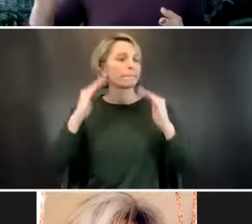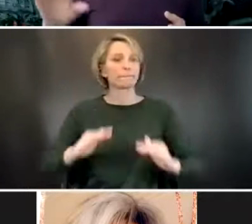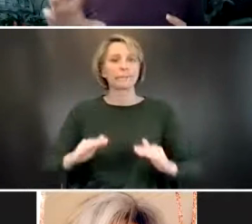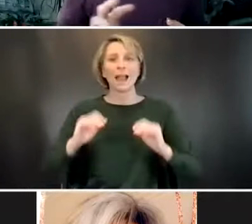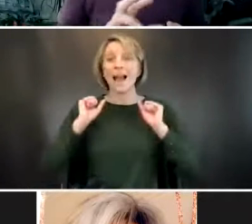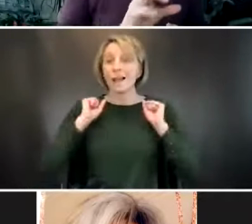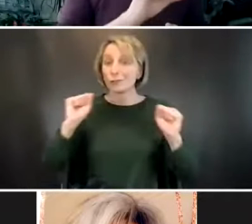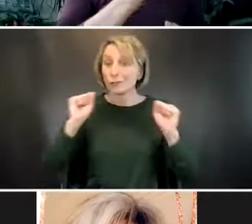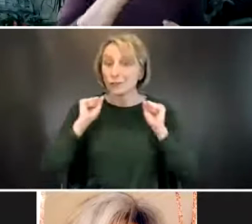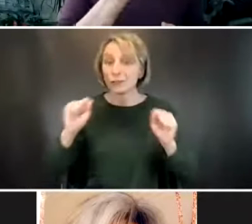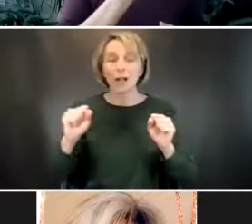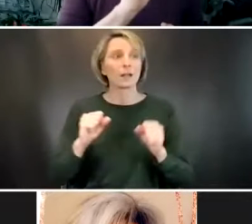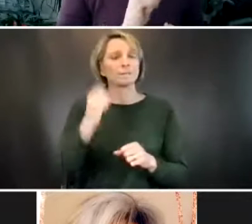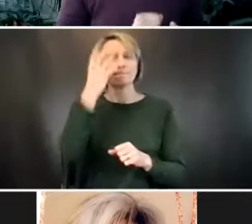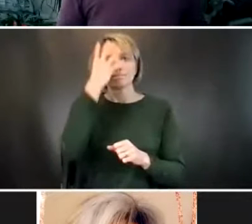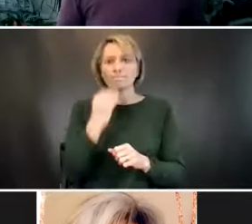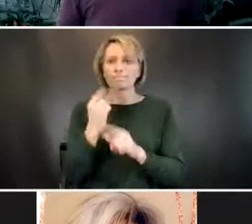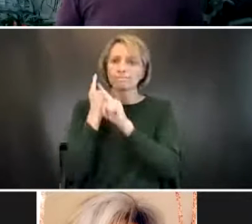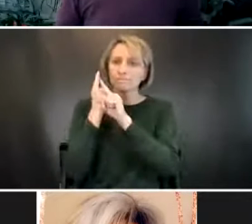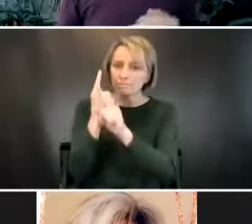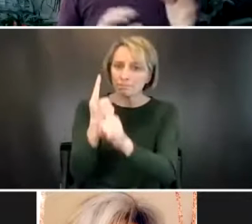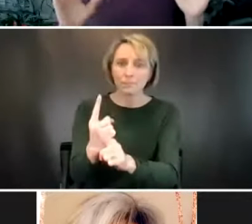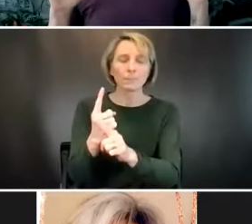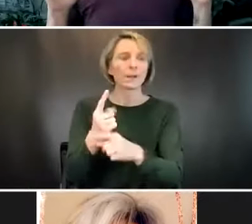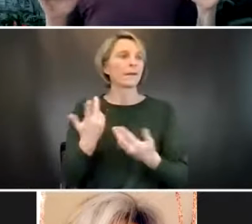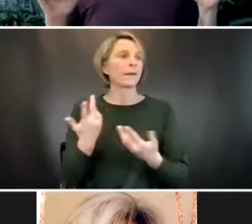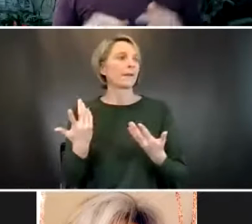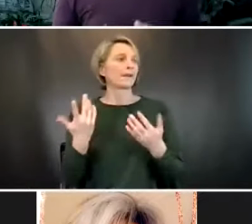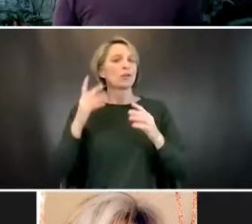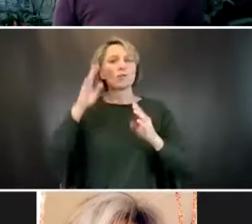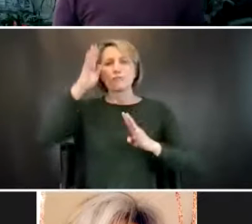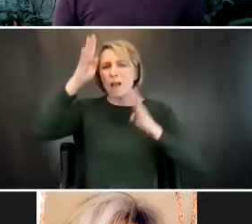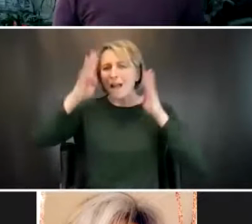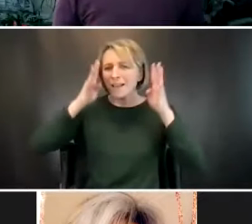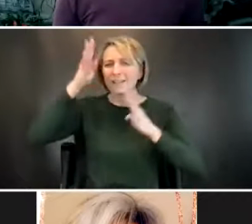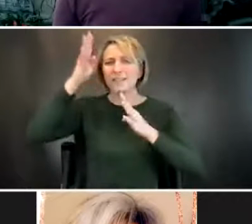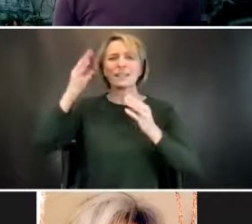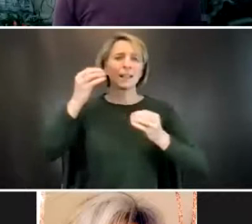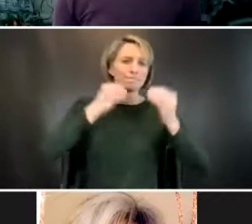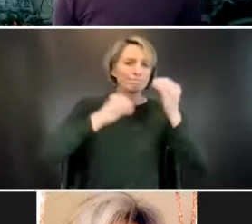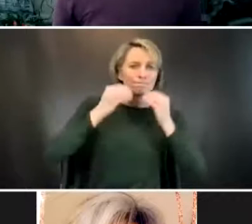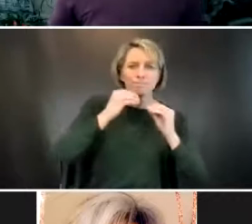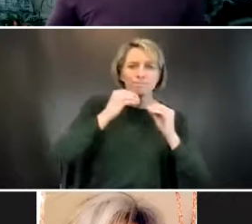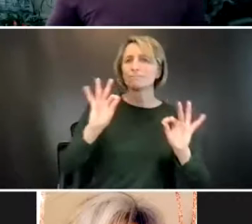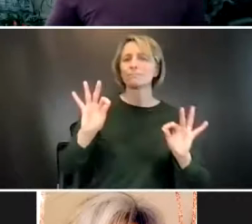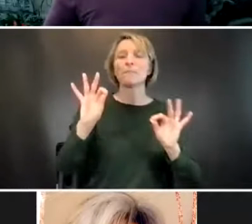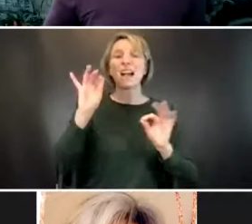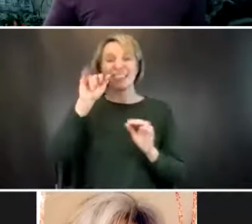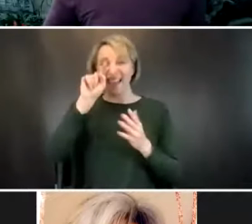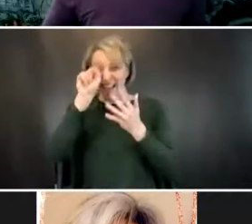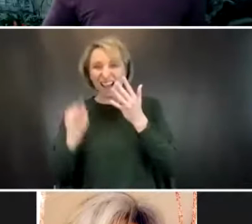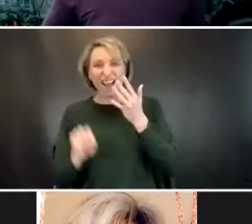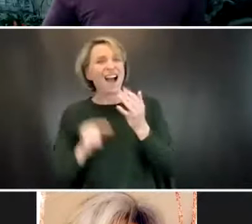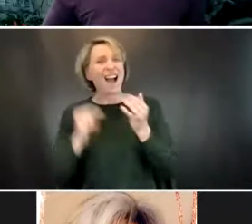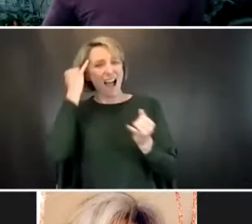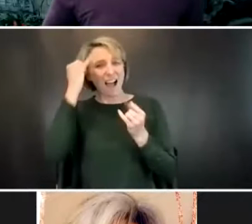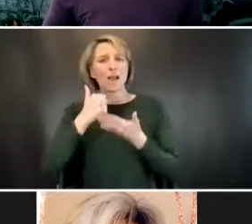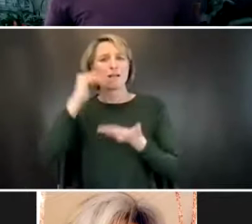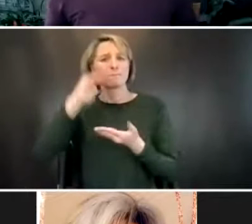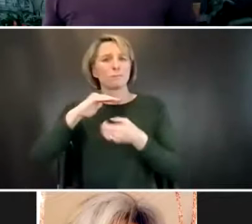are just some of the ways that we can complete the cycle. And we'll go into those in depth in the next workshops. Hey, Heather, this